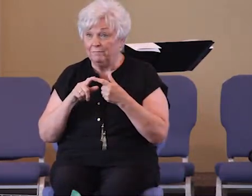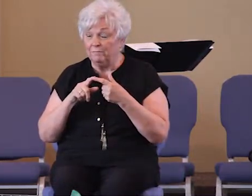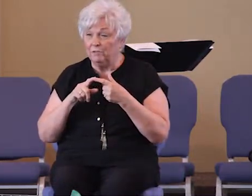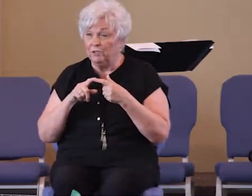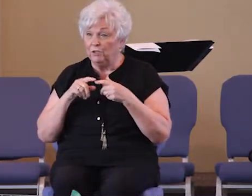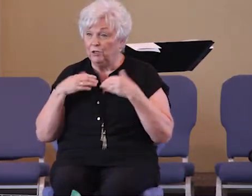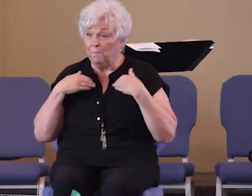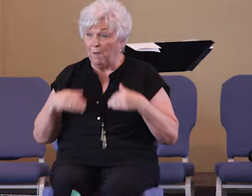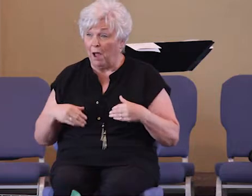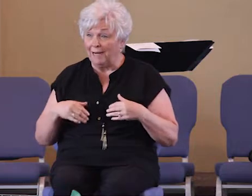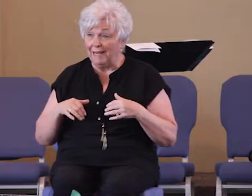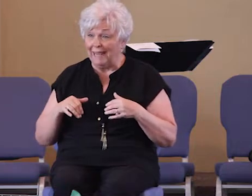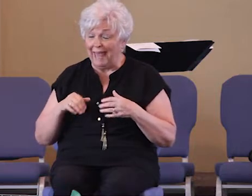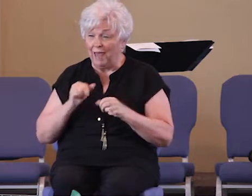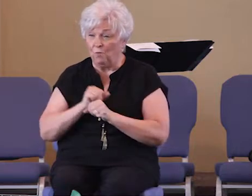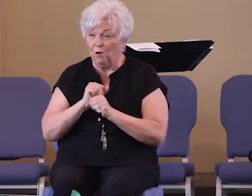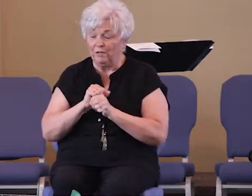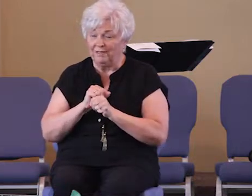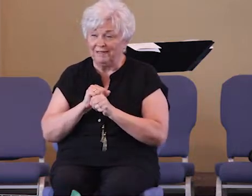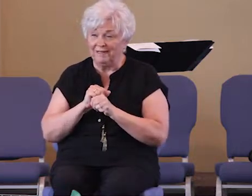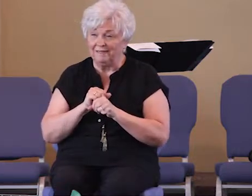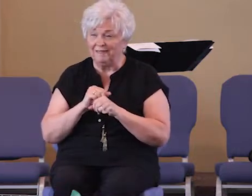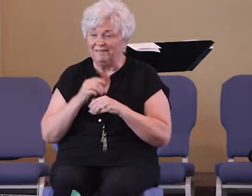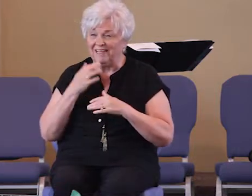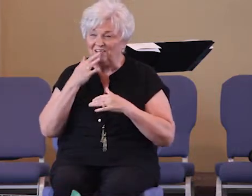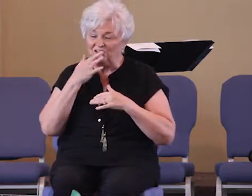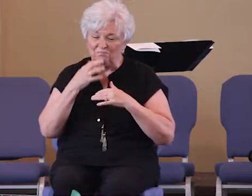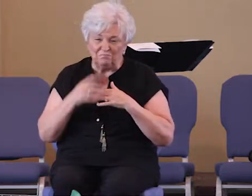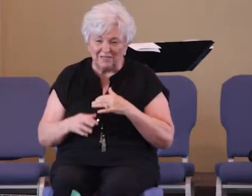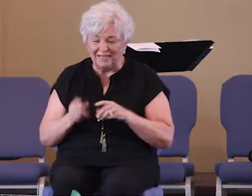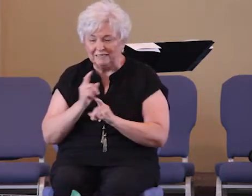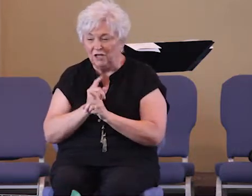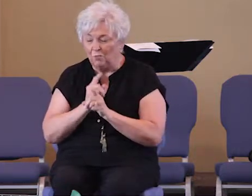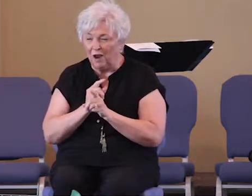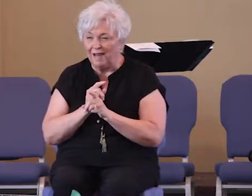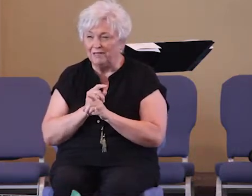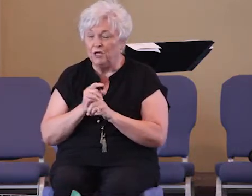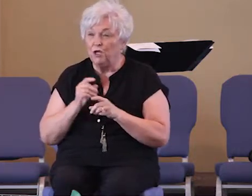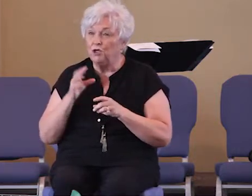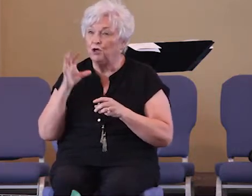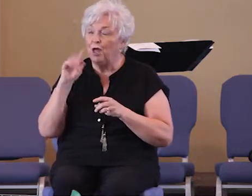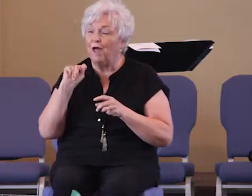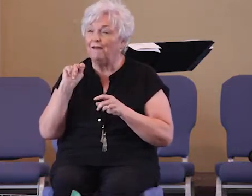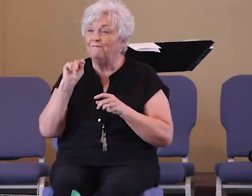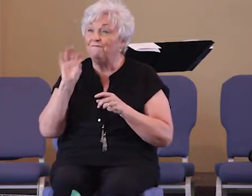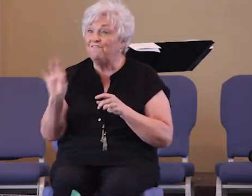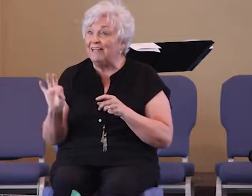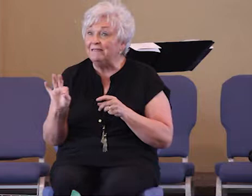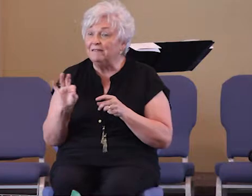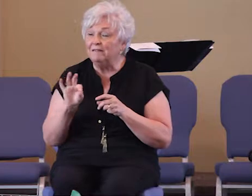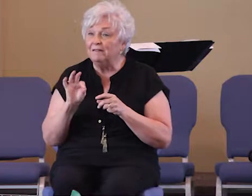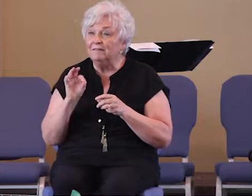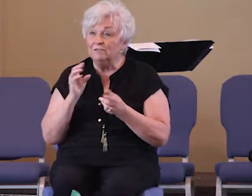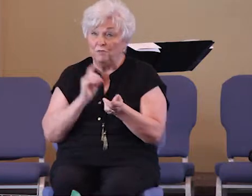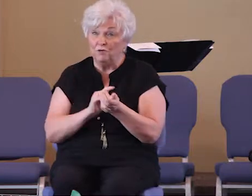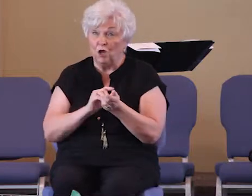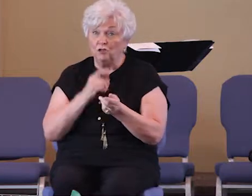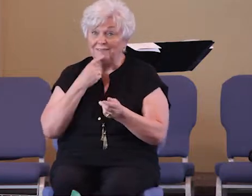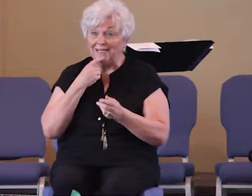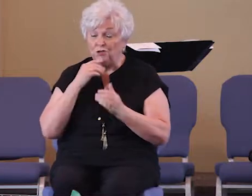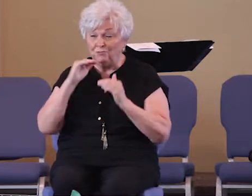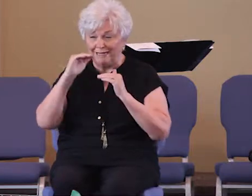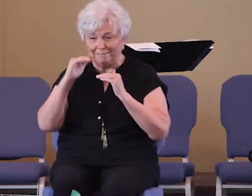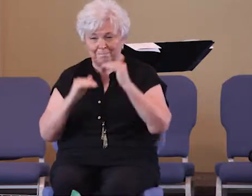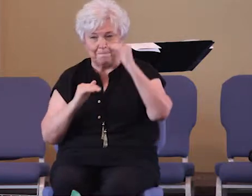you get clogged up blood and all that kind of stuff, and you're not as fit. And so doctors say you need to have a good balance of carbs, protein, and